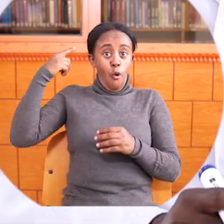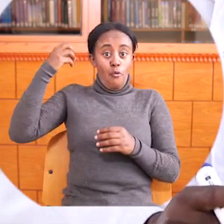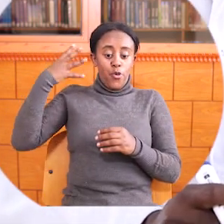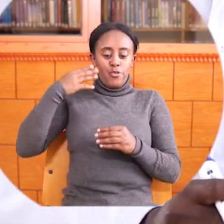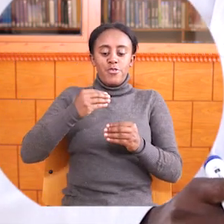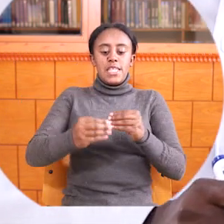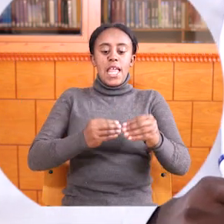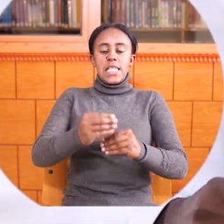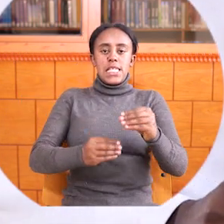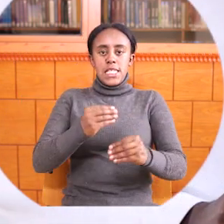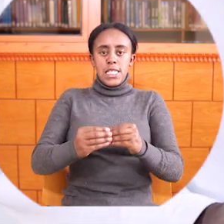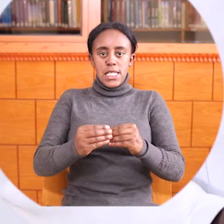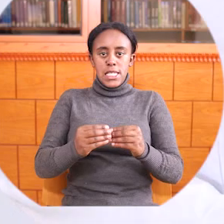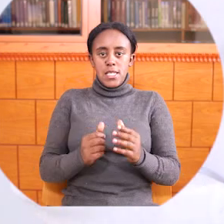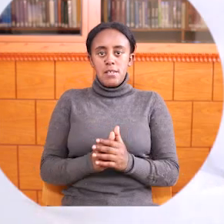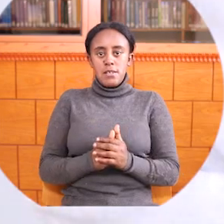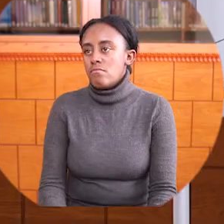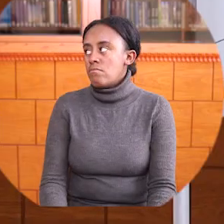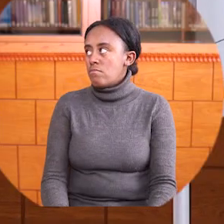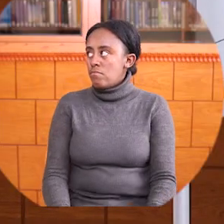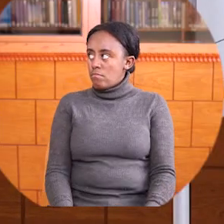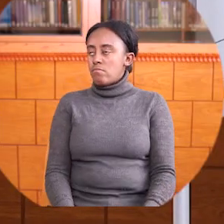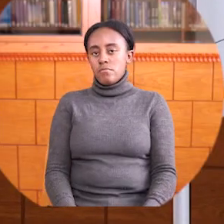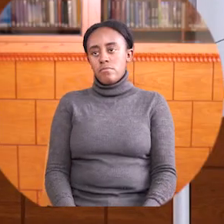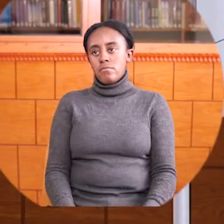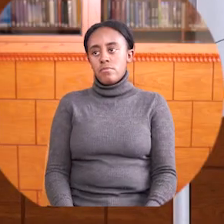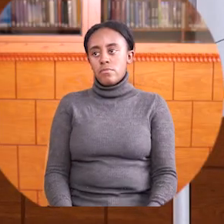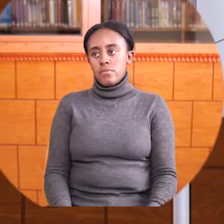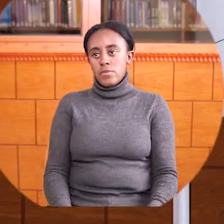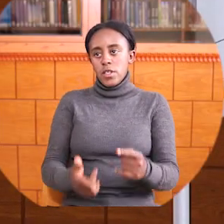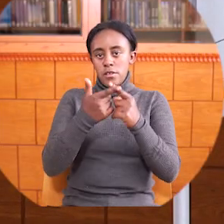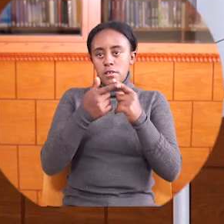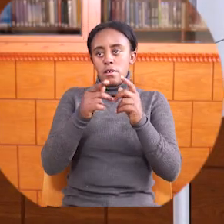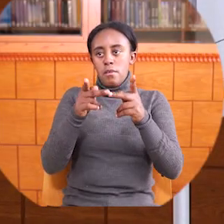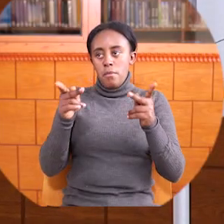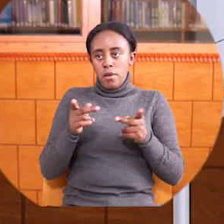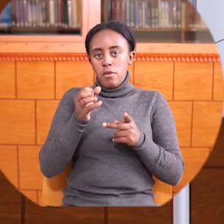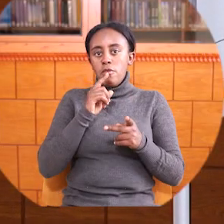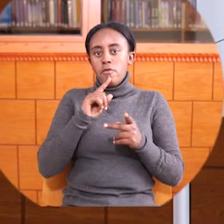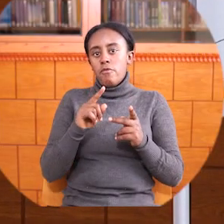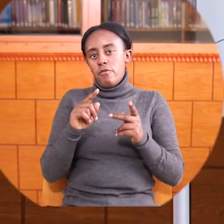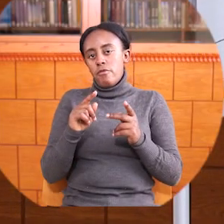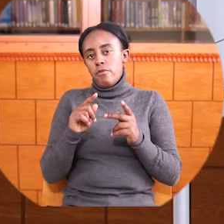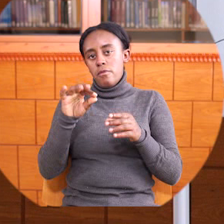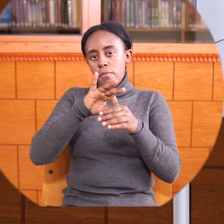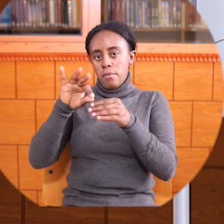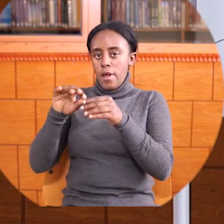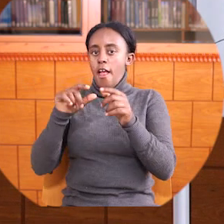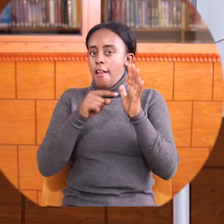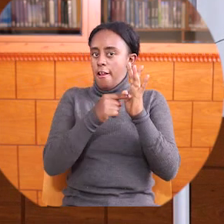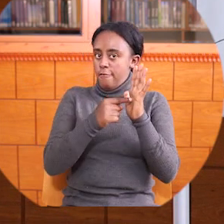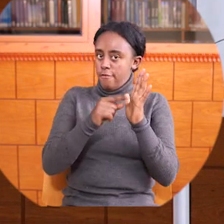where photosynthesis takes in place. Now we see the second part of a plant which is called